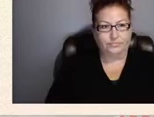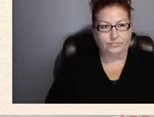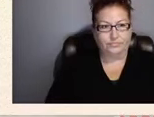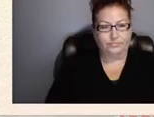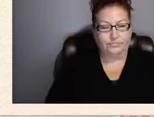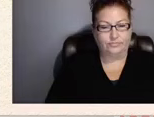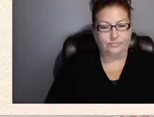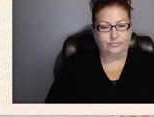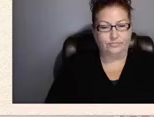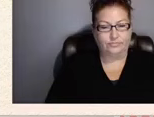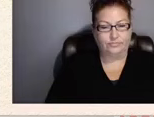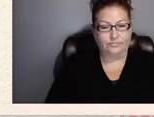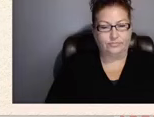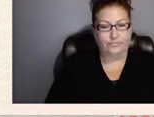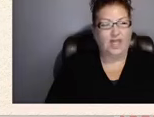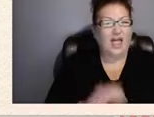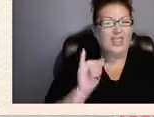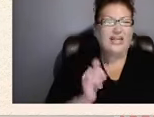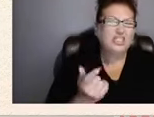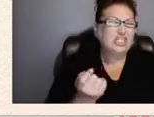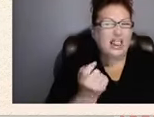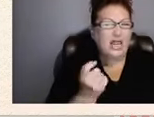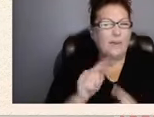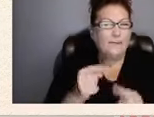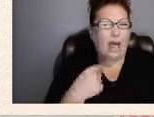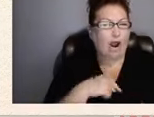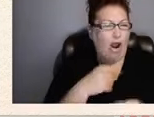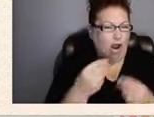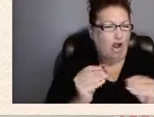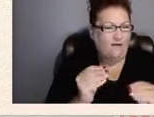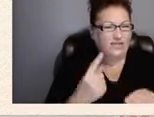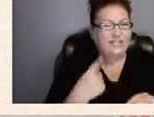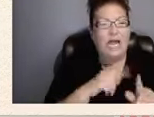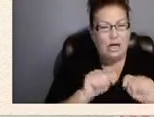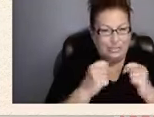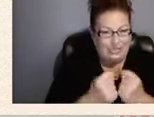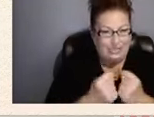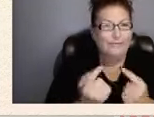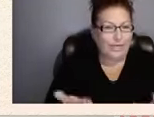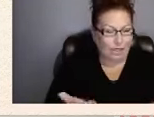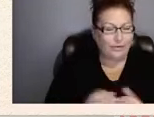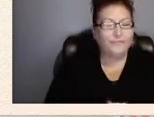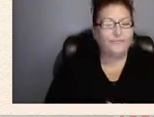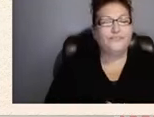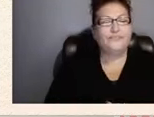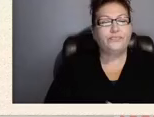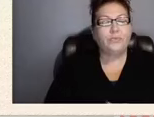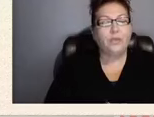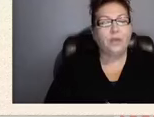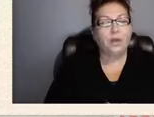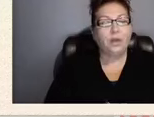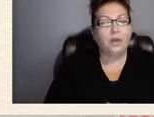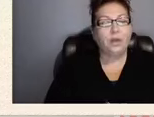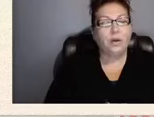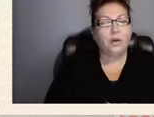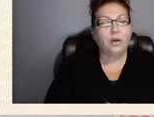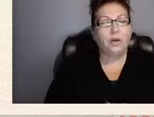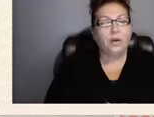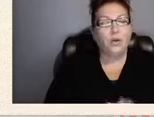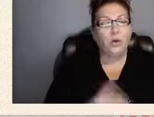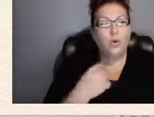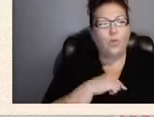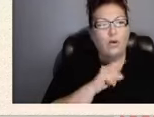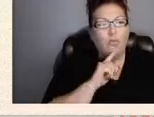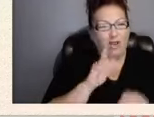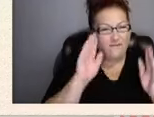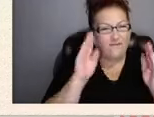This is just a little bit about our office, and this is our team. So we are focused on our clients